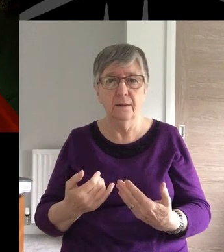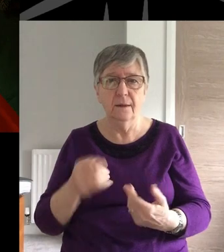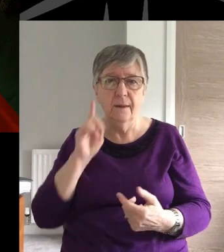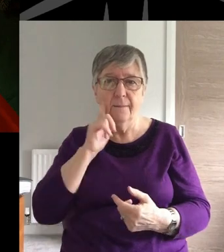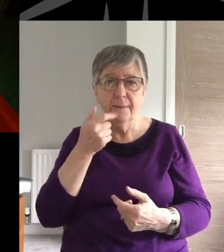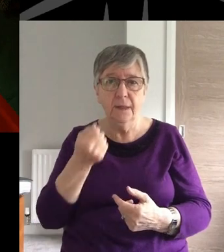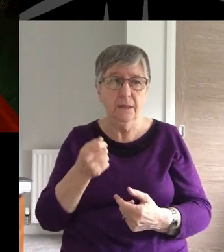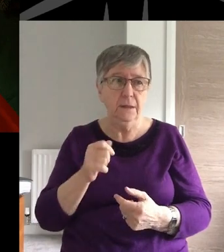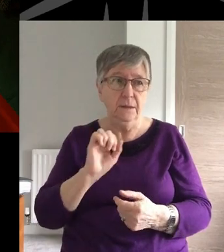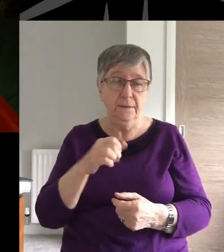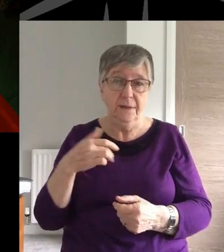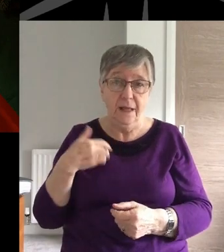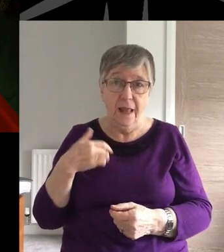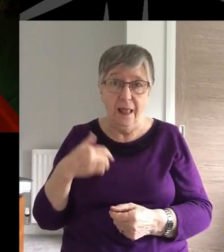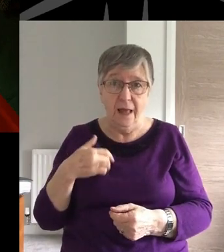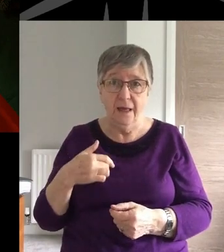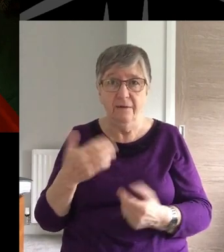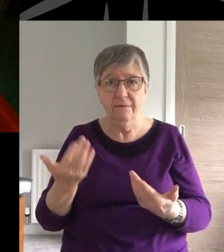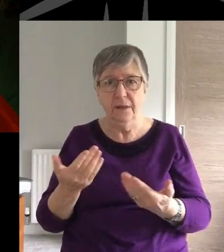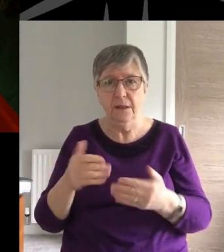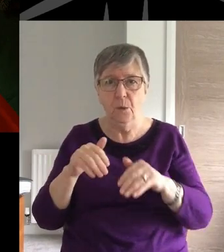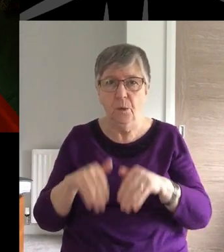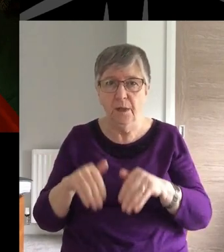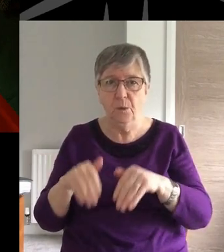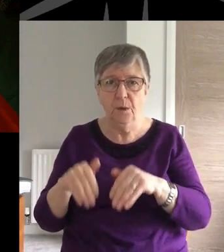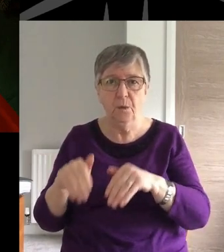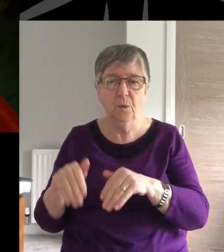those whose life seems to be one long period of waiting,